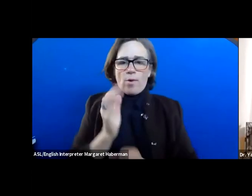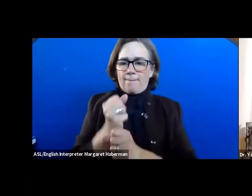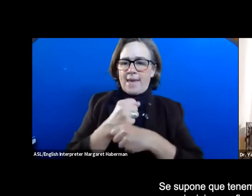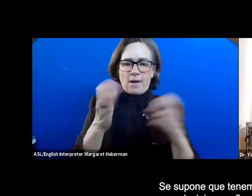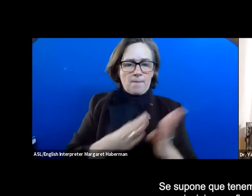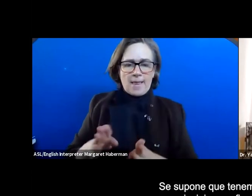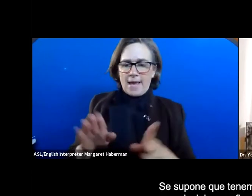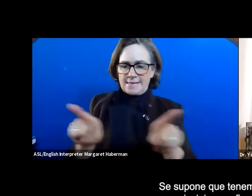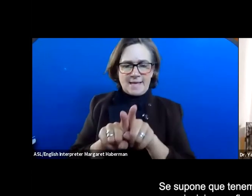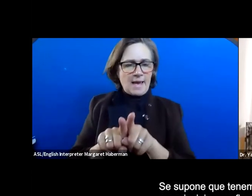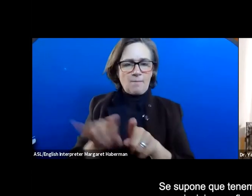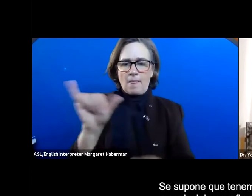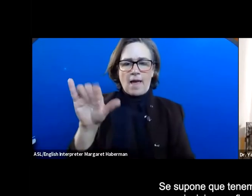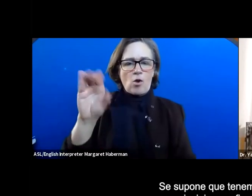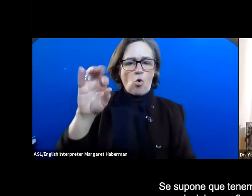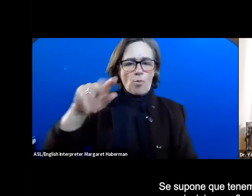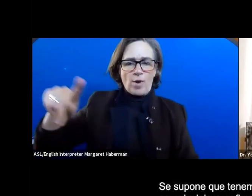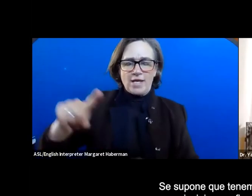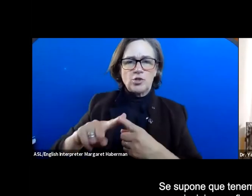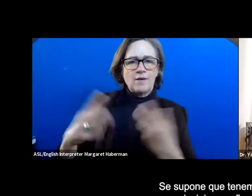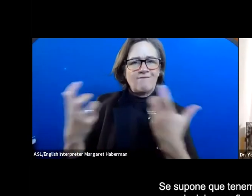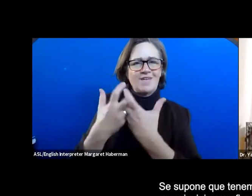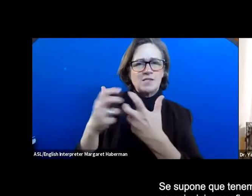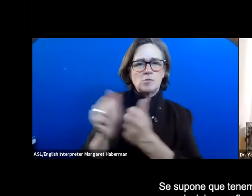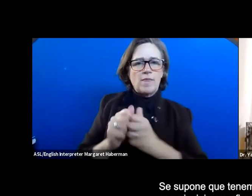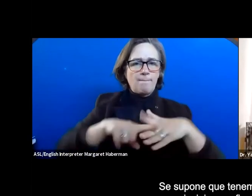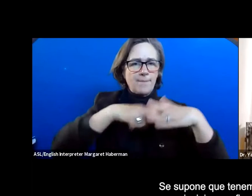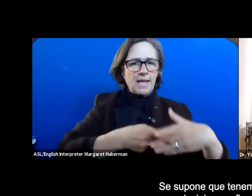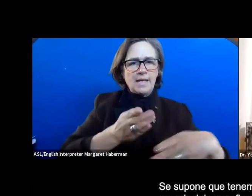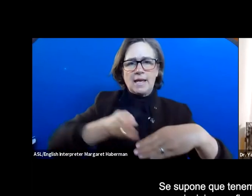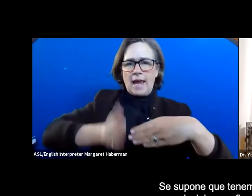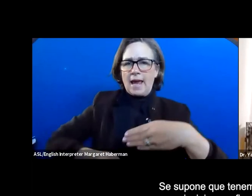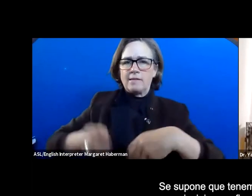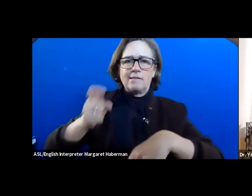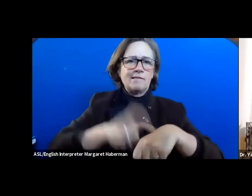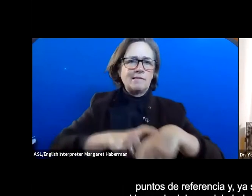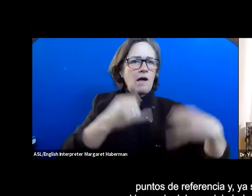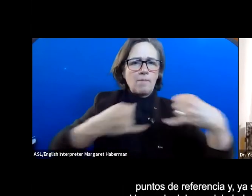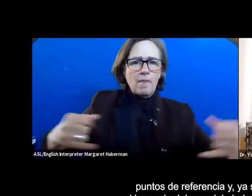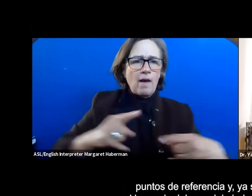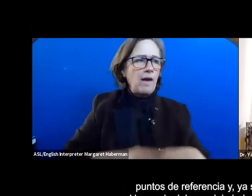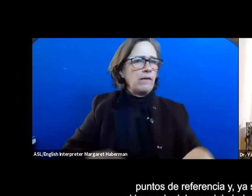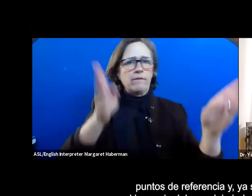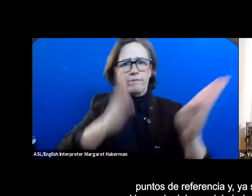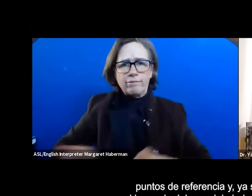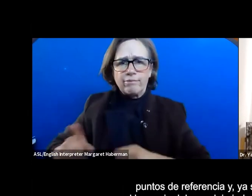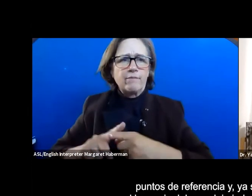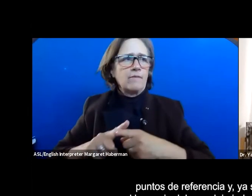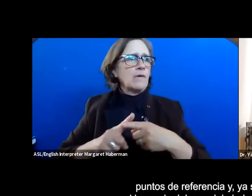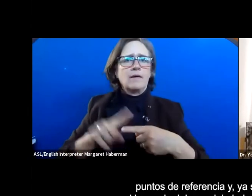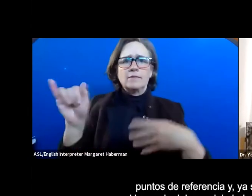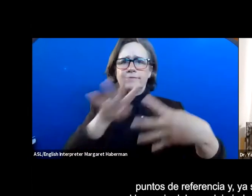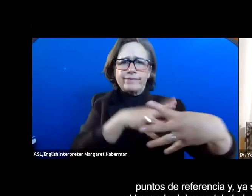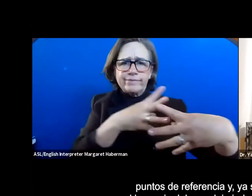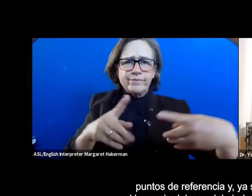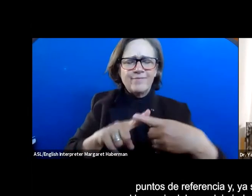plans. We're supposed to have a plan with a beginning and an end, and timelines and benchmarks, and a